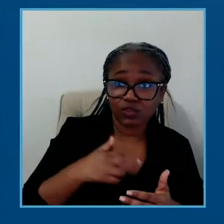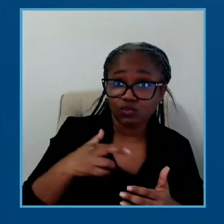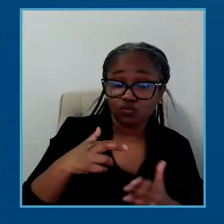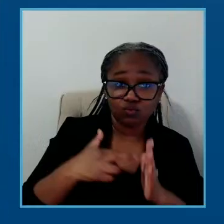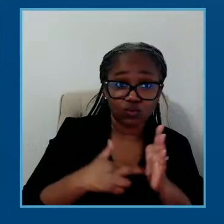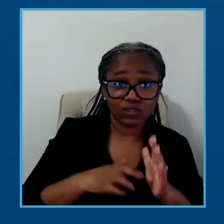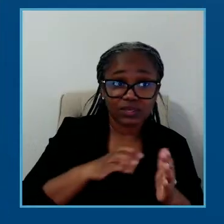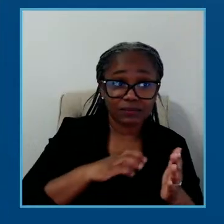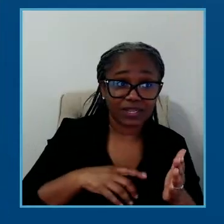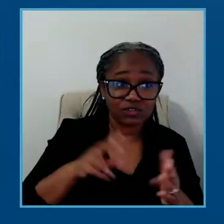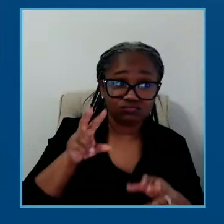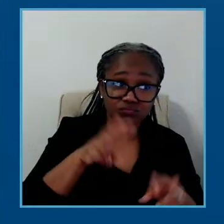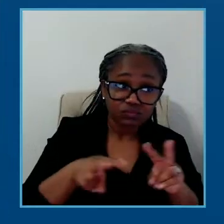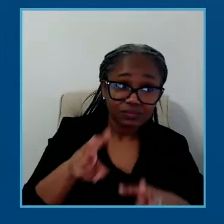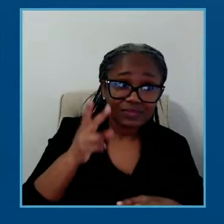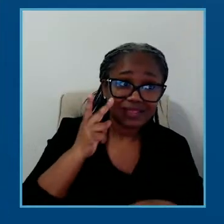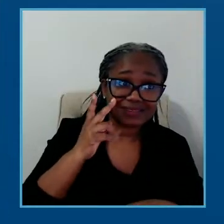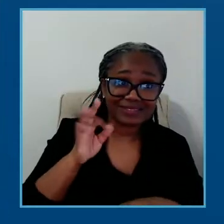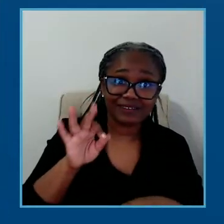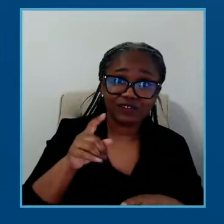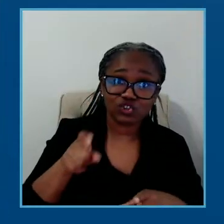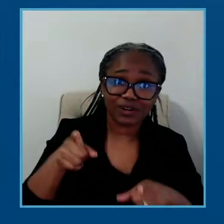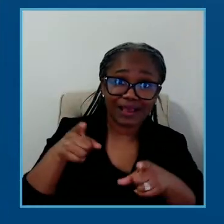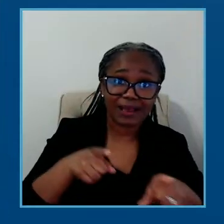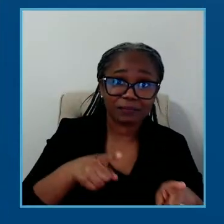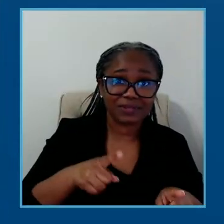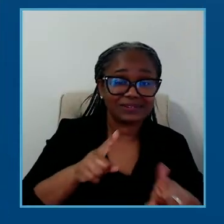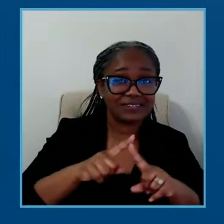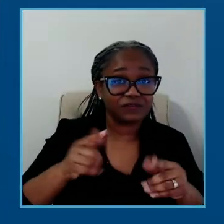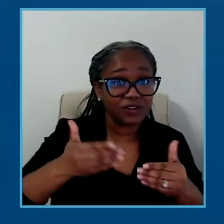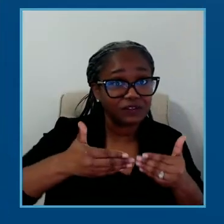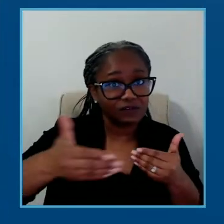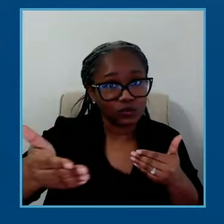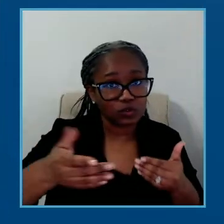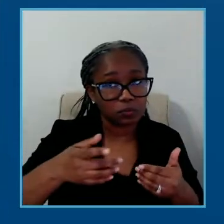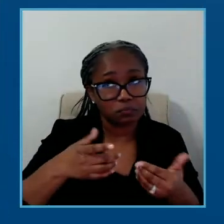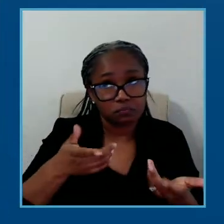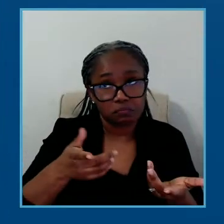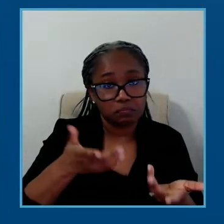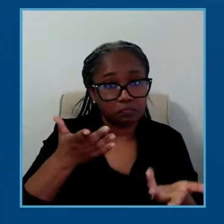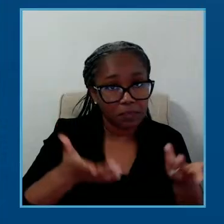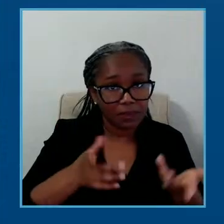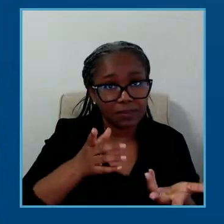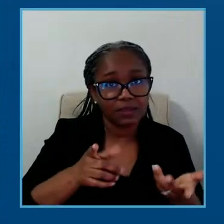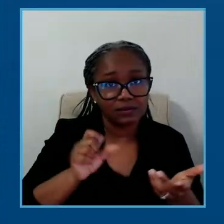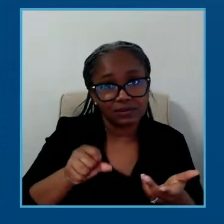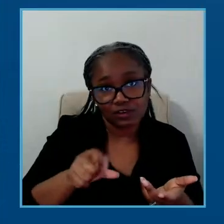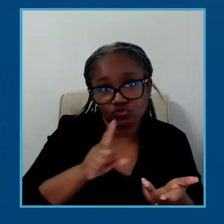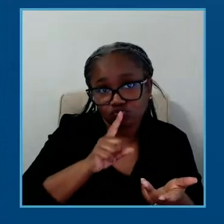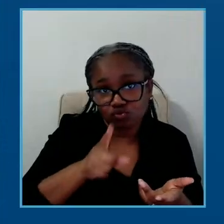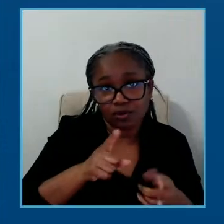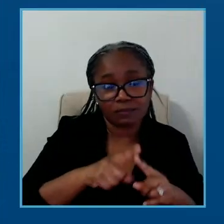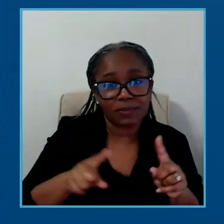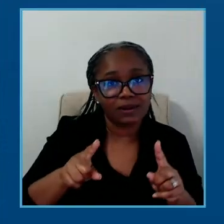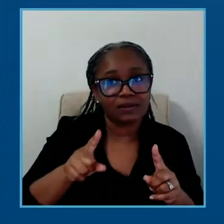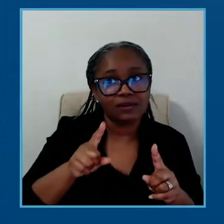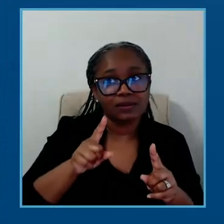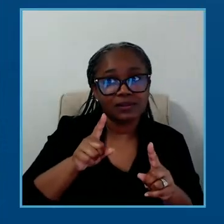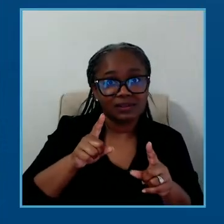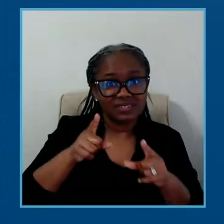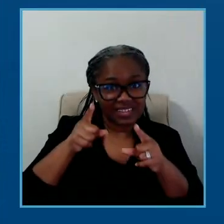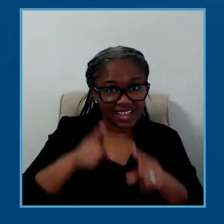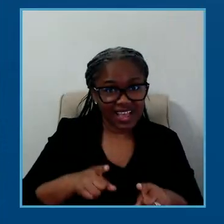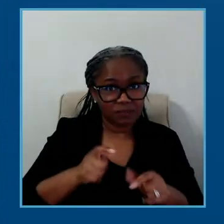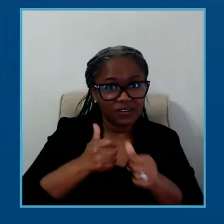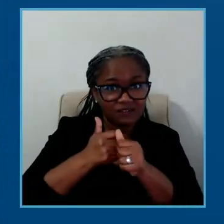time of this election and the way it was conducted, it was absolutely in full compliance. So since there was